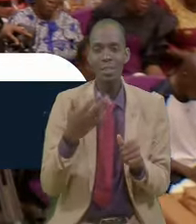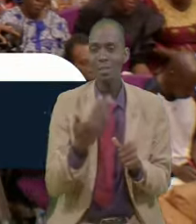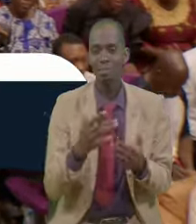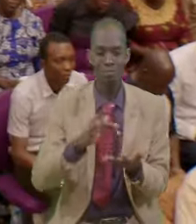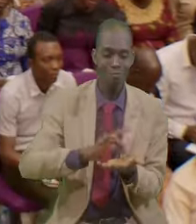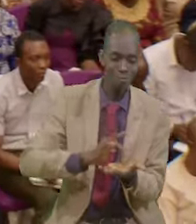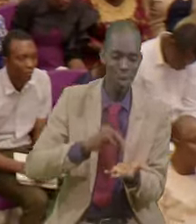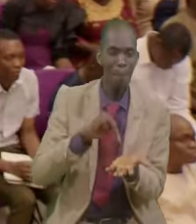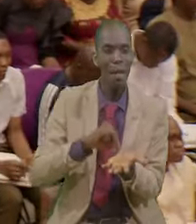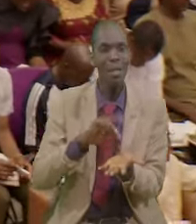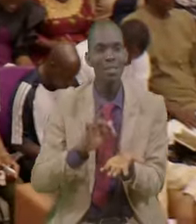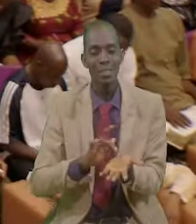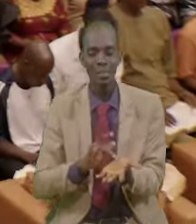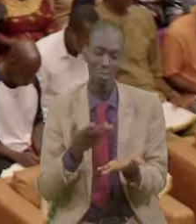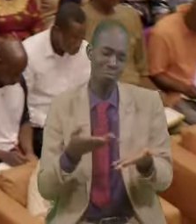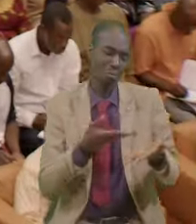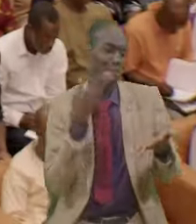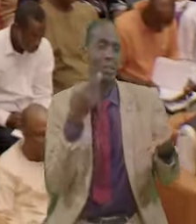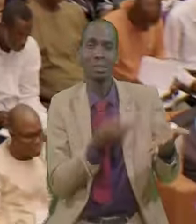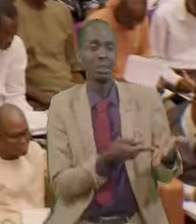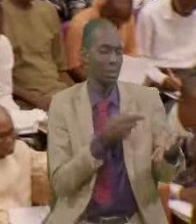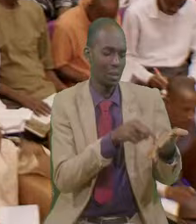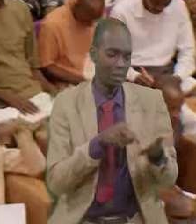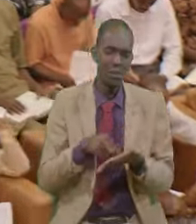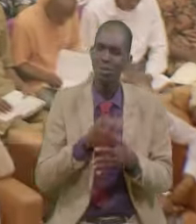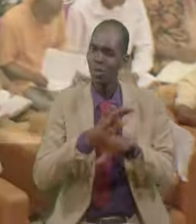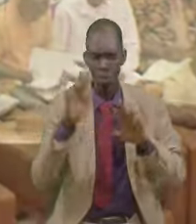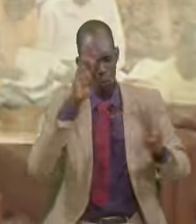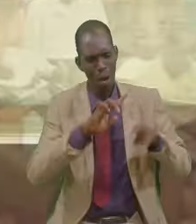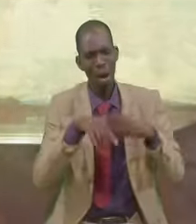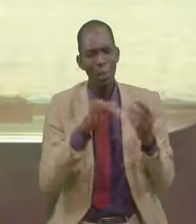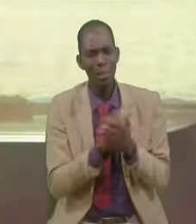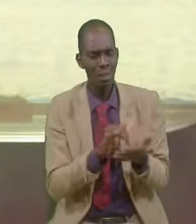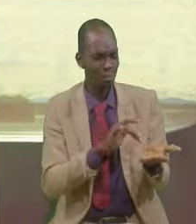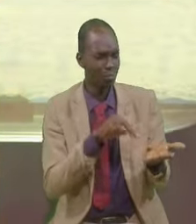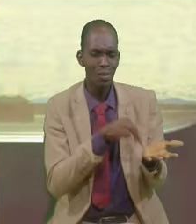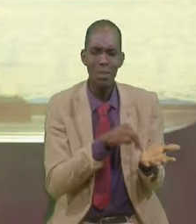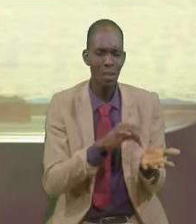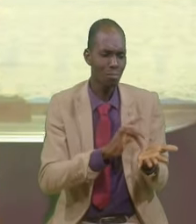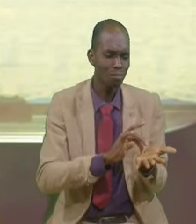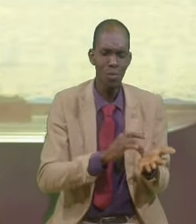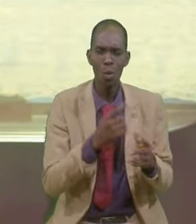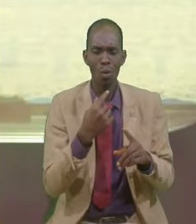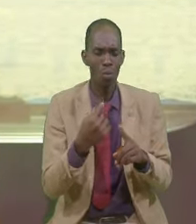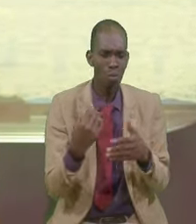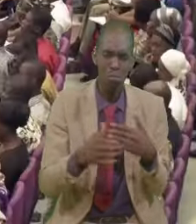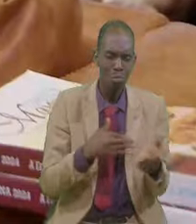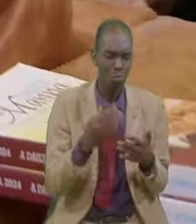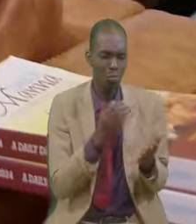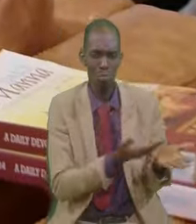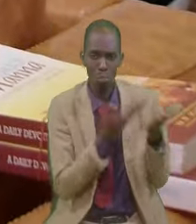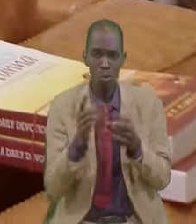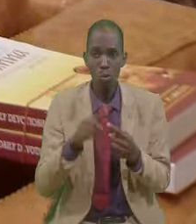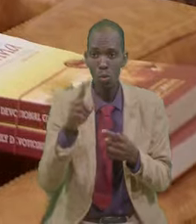know, I got this and they said this and they said this. Don't worry about that. The Almighty is here tonight. It will turn everything to your